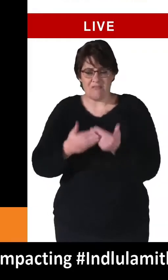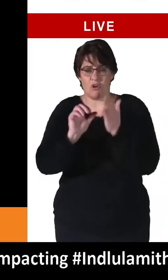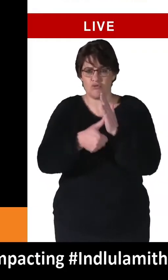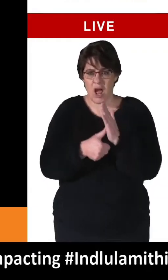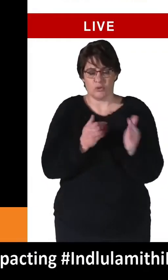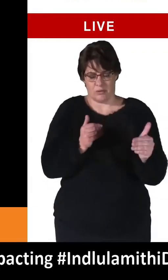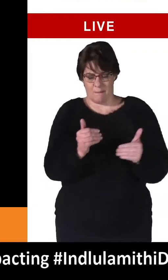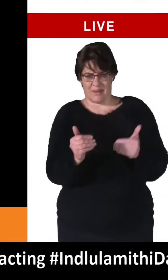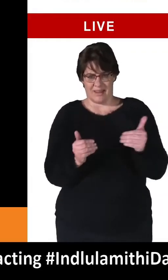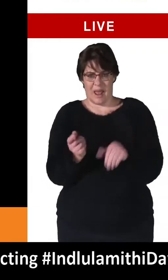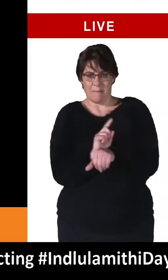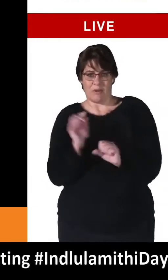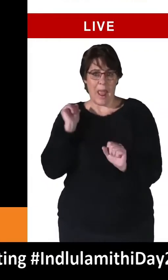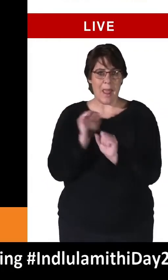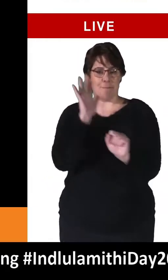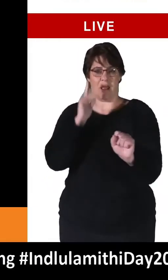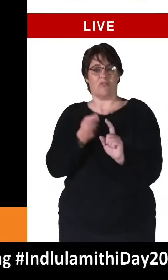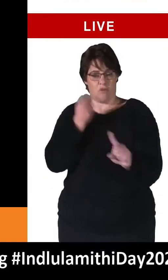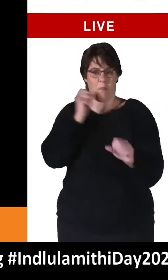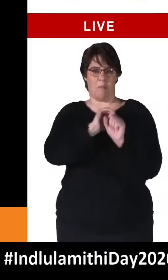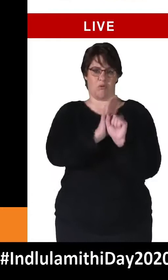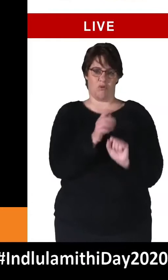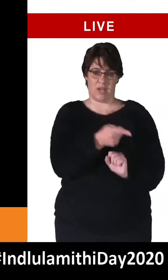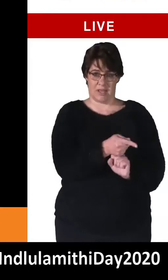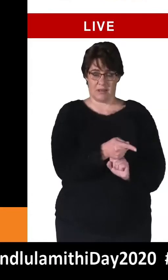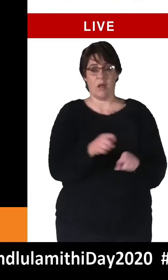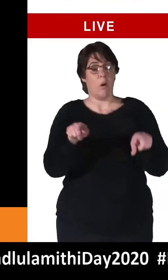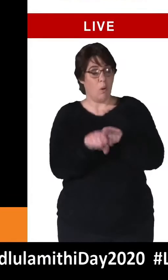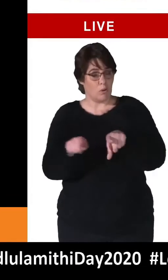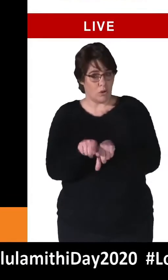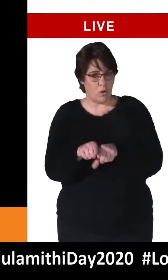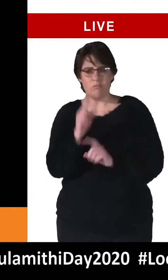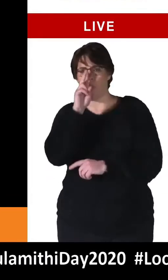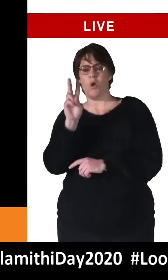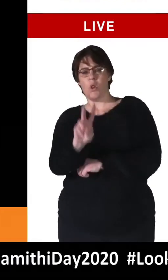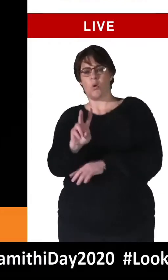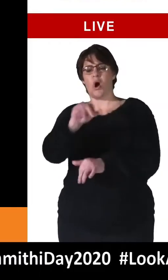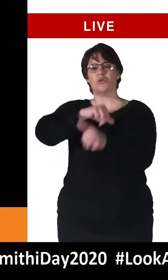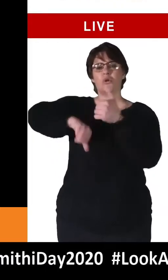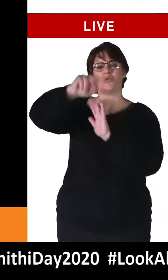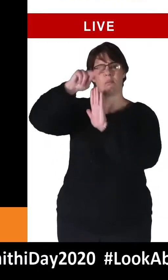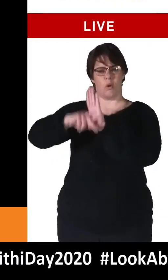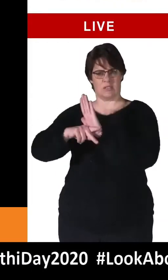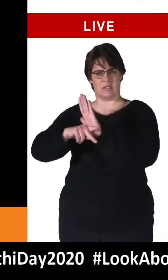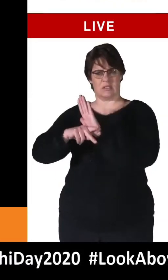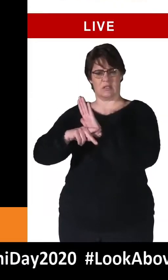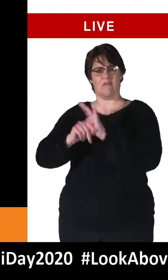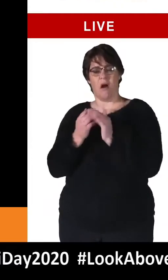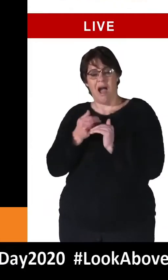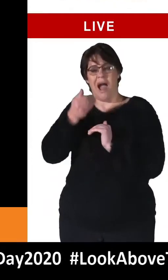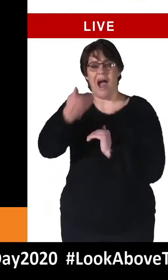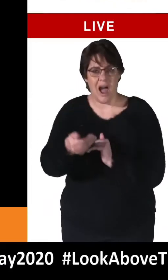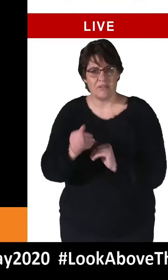help mitigate the immediate impact of the pandemic. And we look at social policy measures for